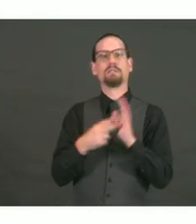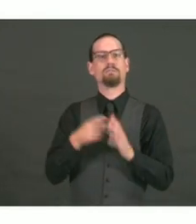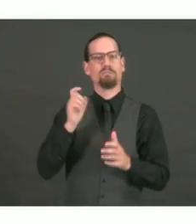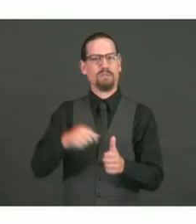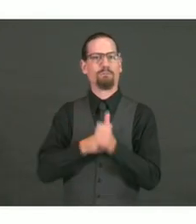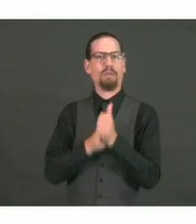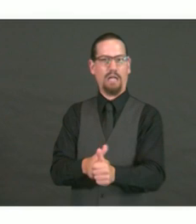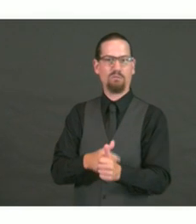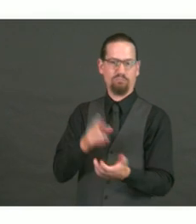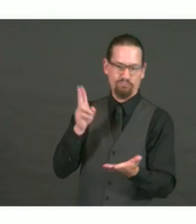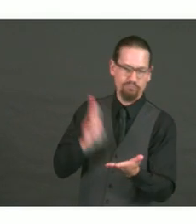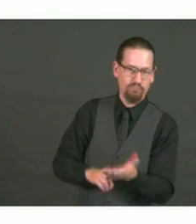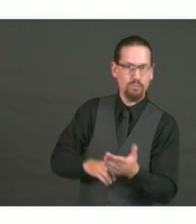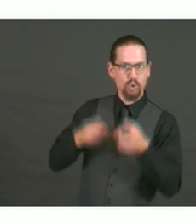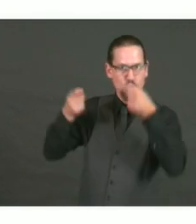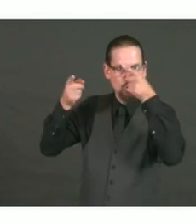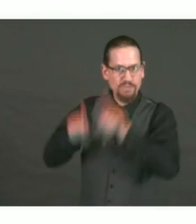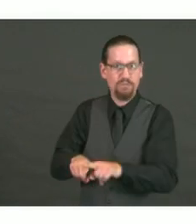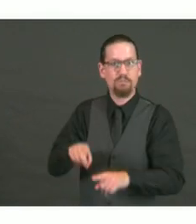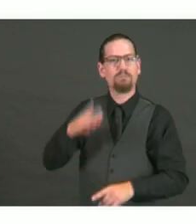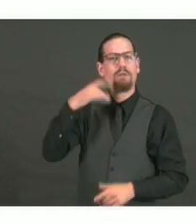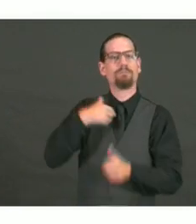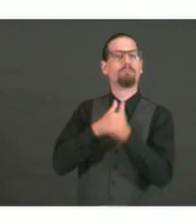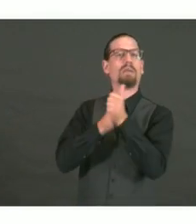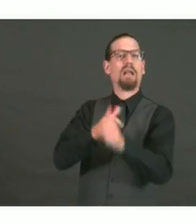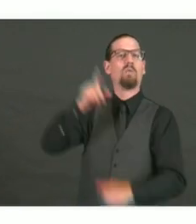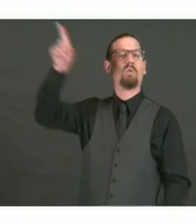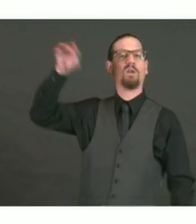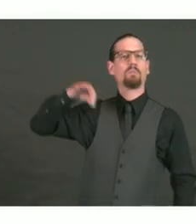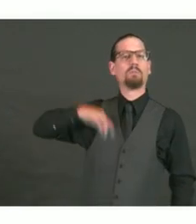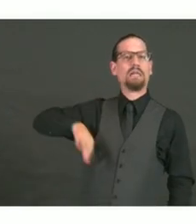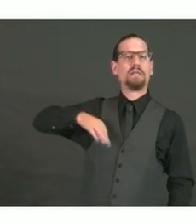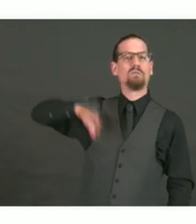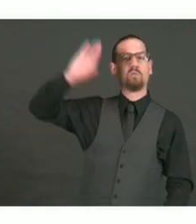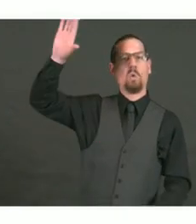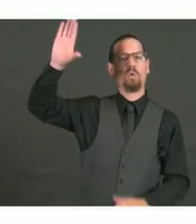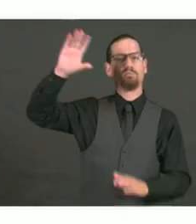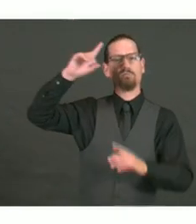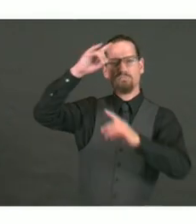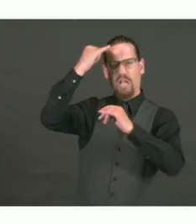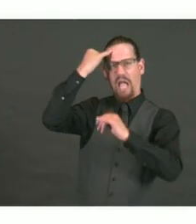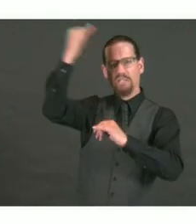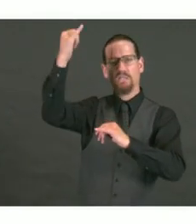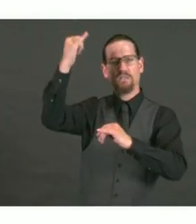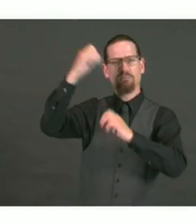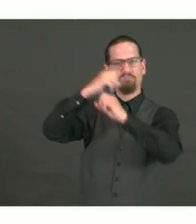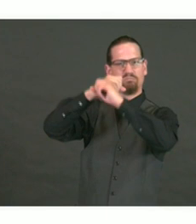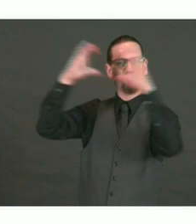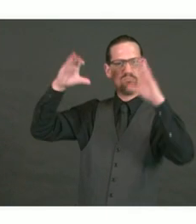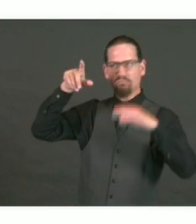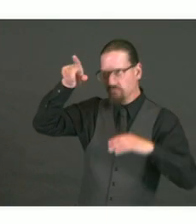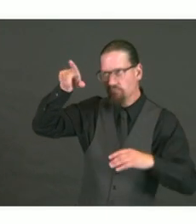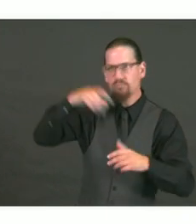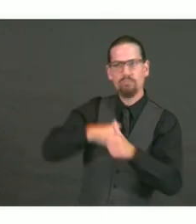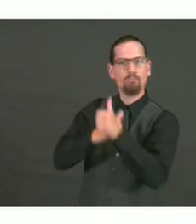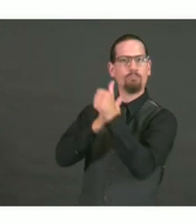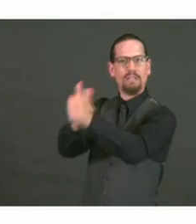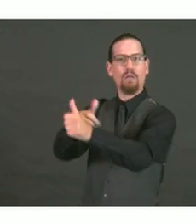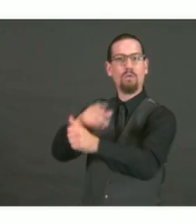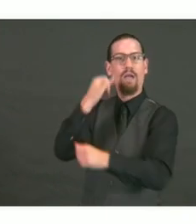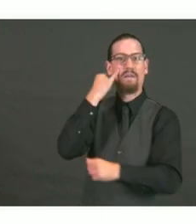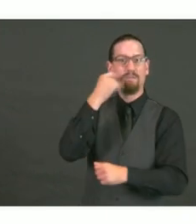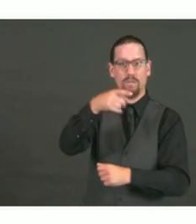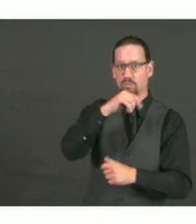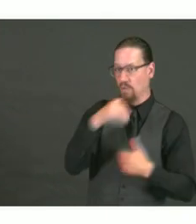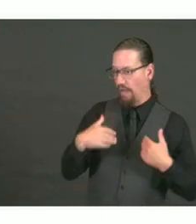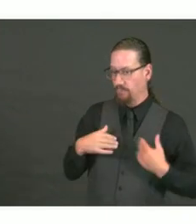It's working very well there. They're very strict about it, and I think it shows in their results. So we're going to learn from a successful strategy, and we're going to put